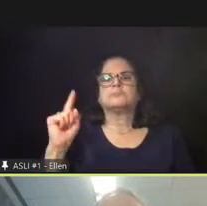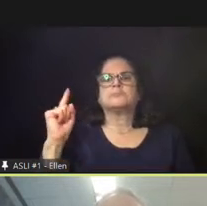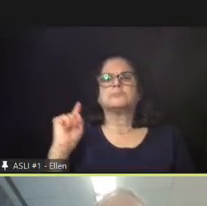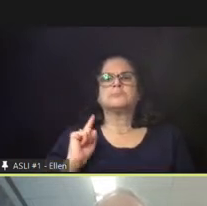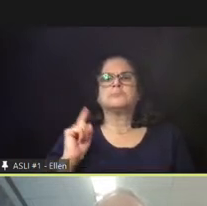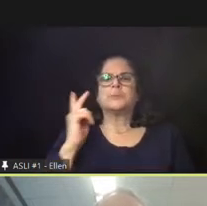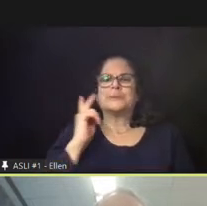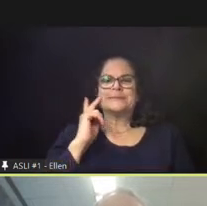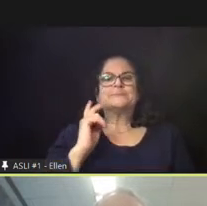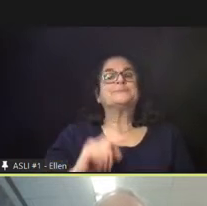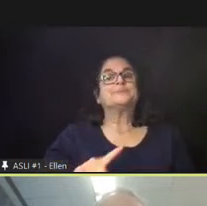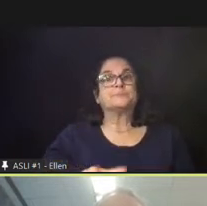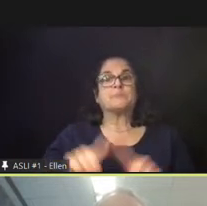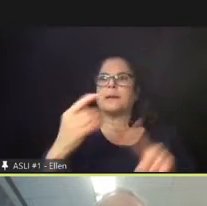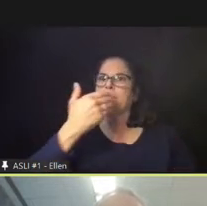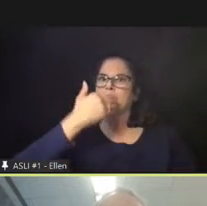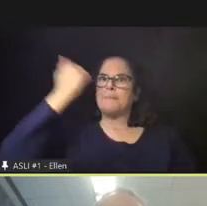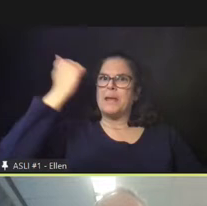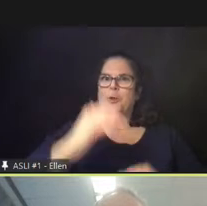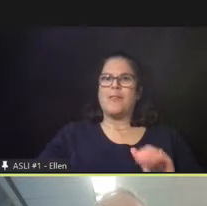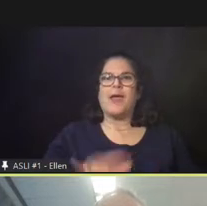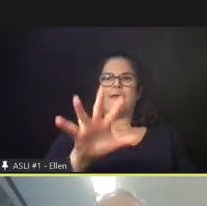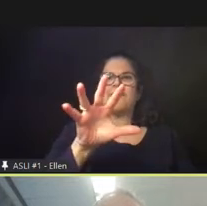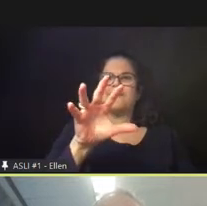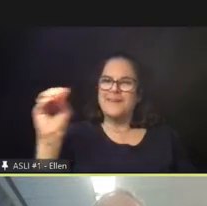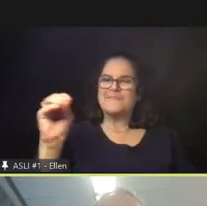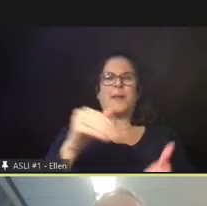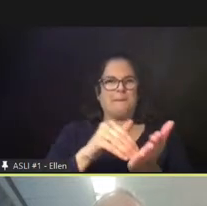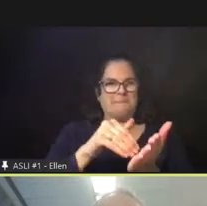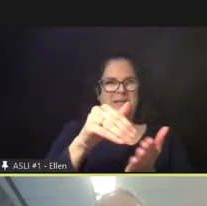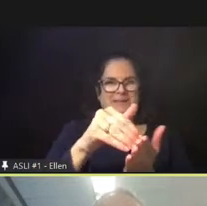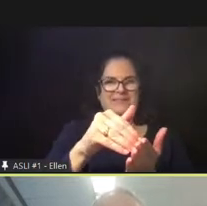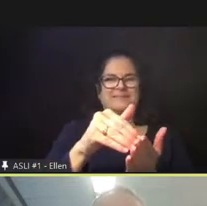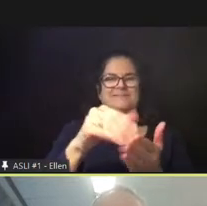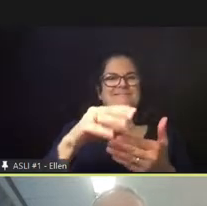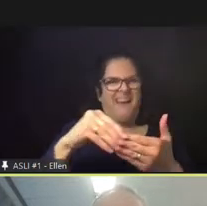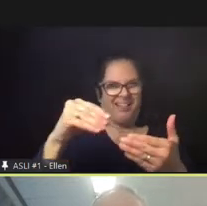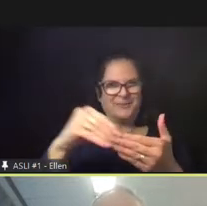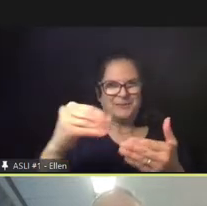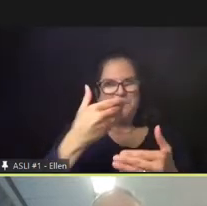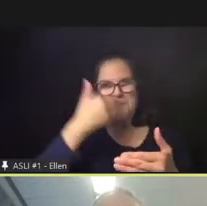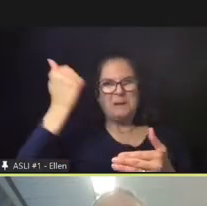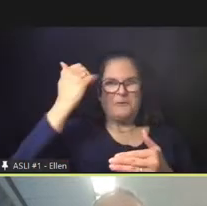budget. But we're better than $50 million than where we were this time last year.